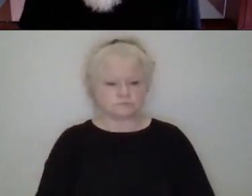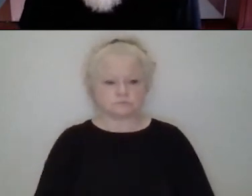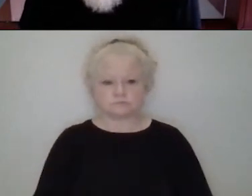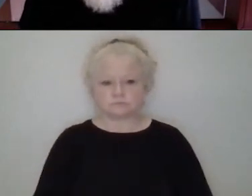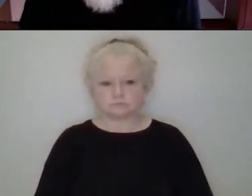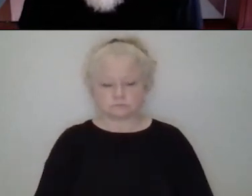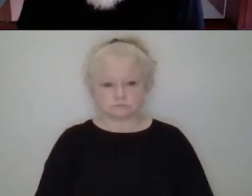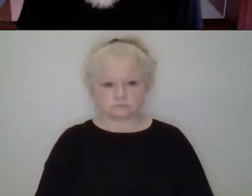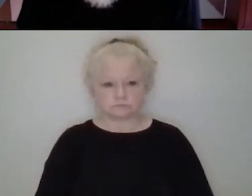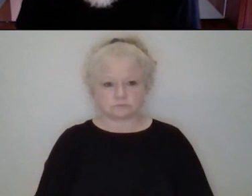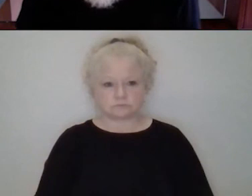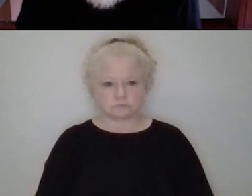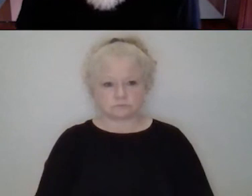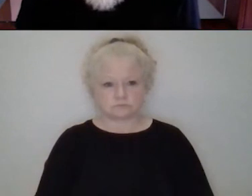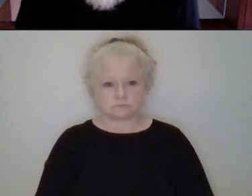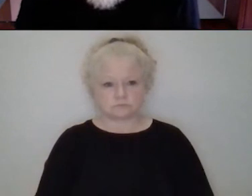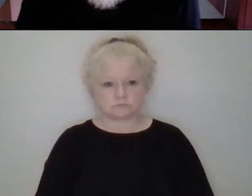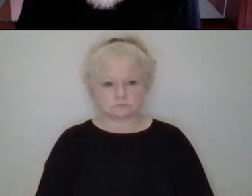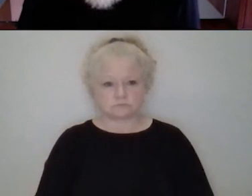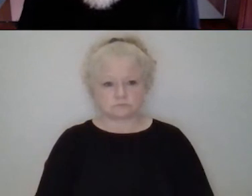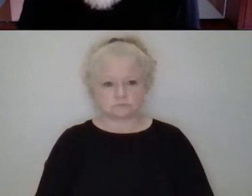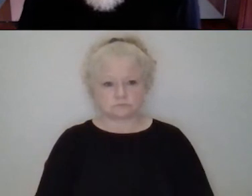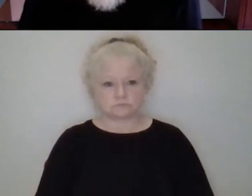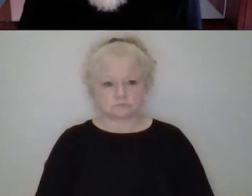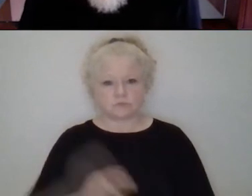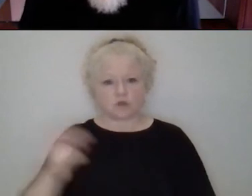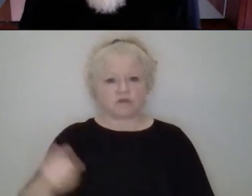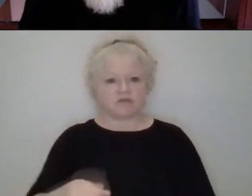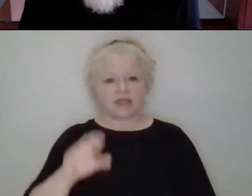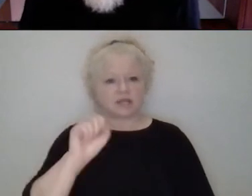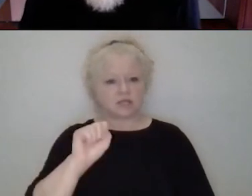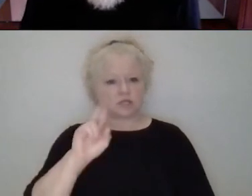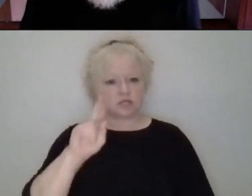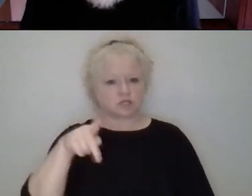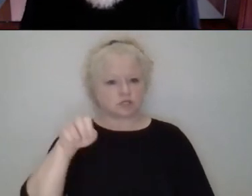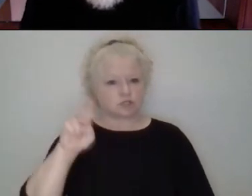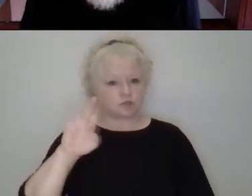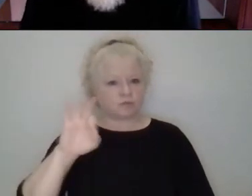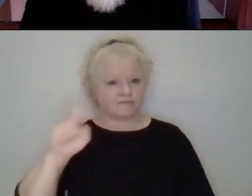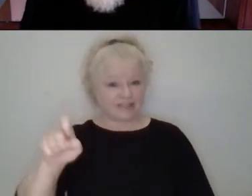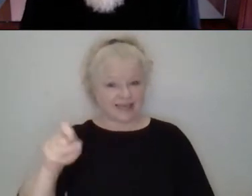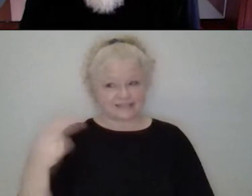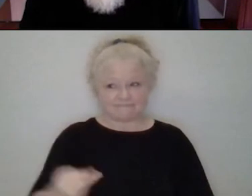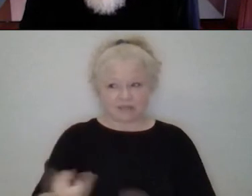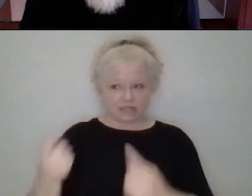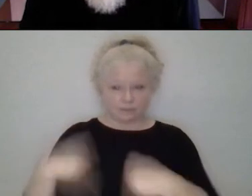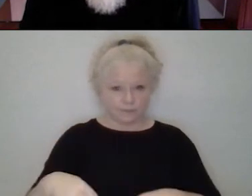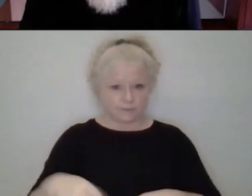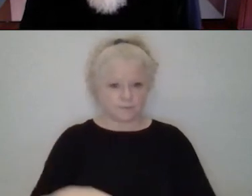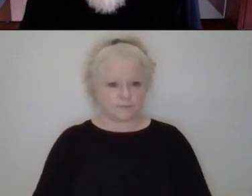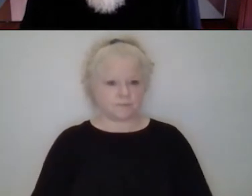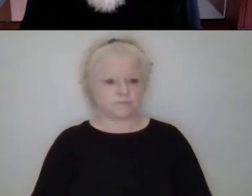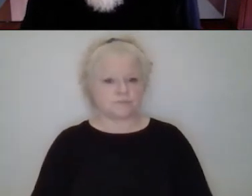towards materials. And we invited Superflex. I designed a tile that they adapt